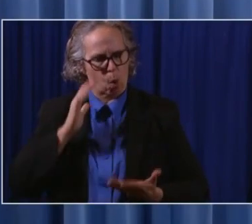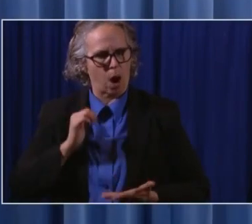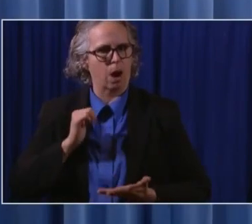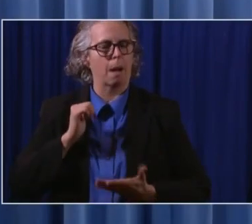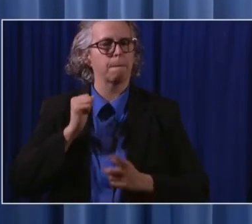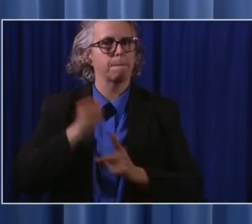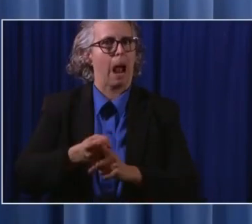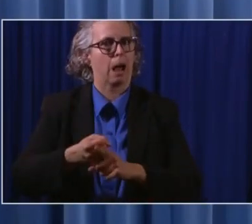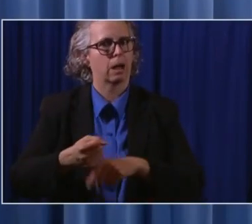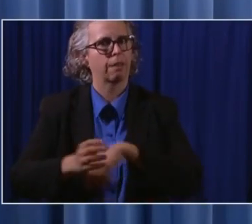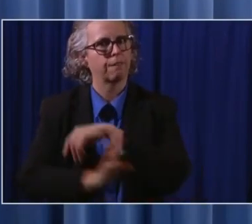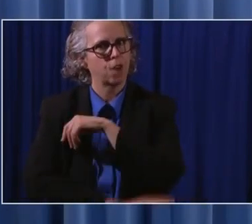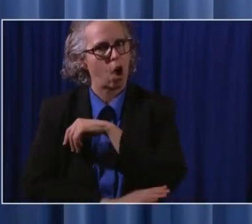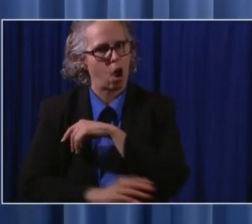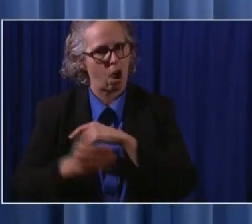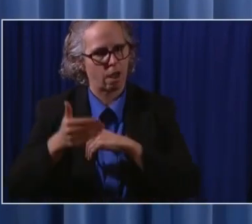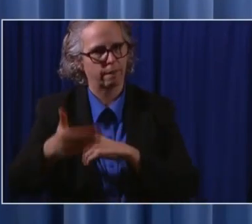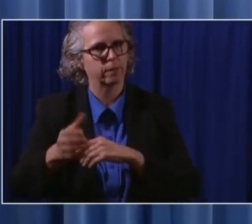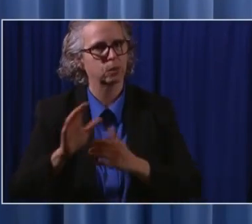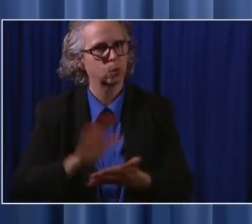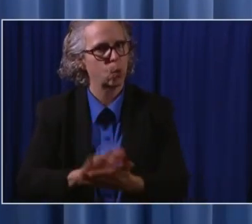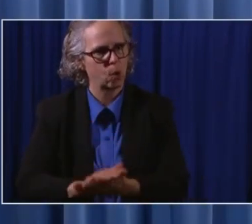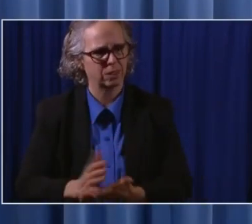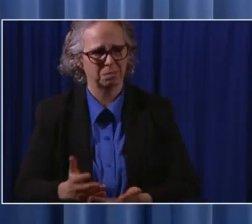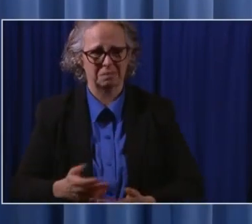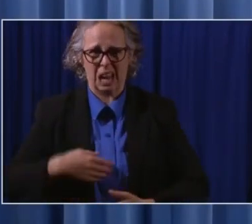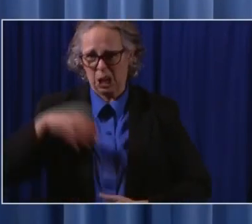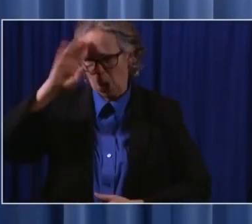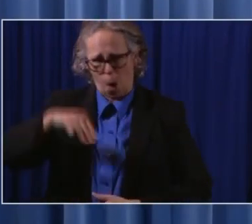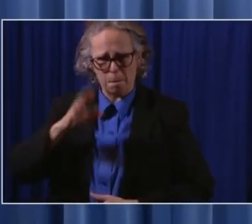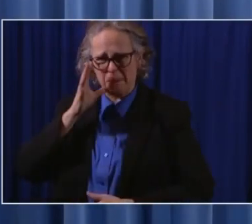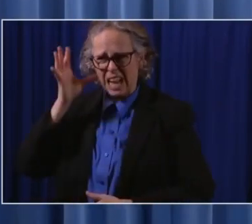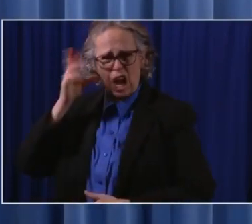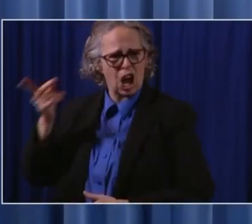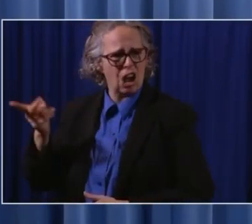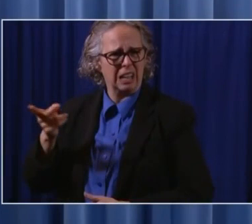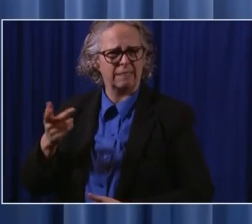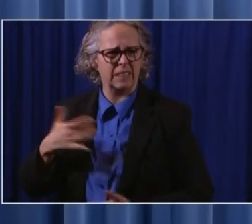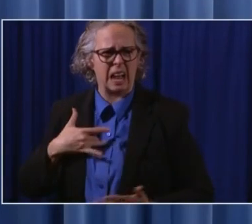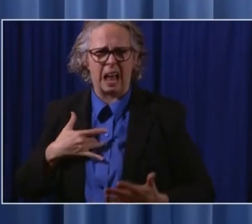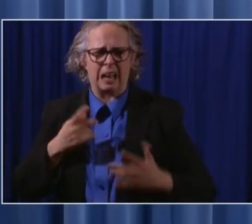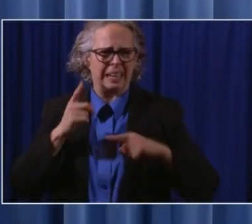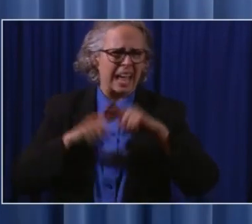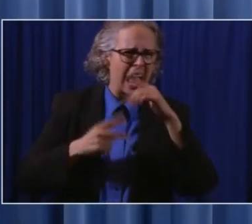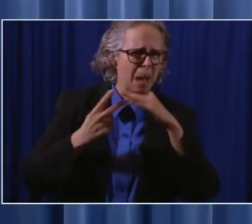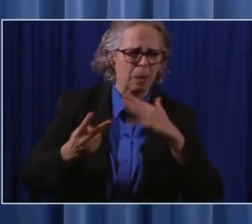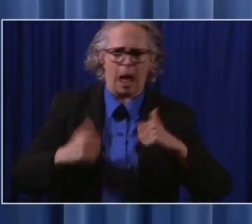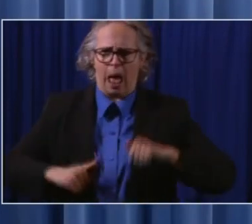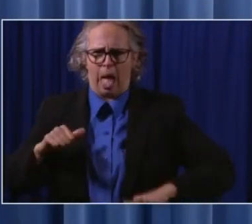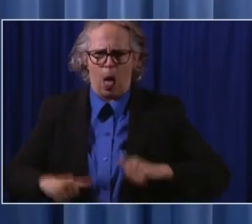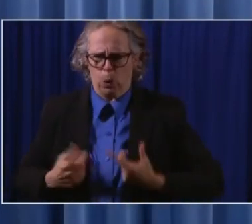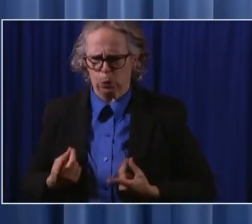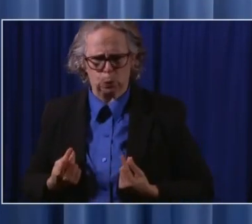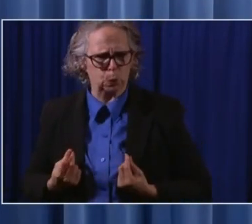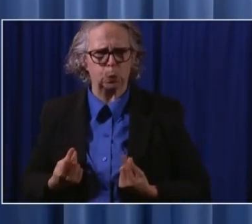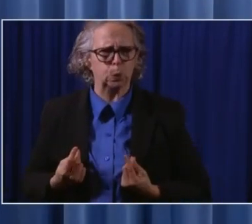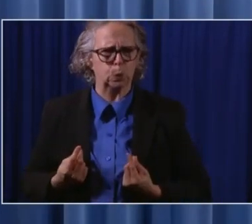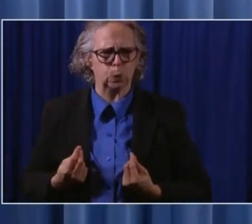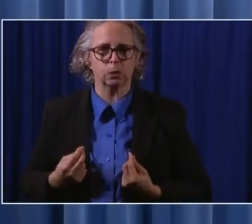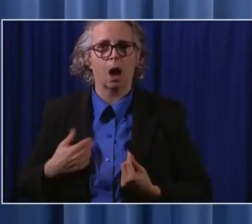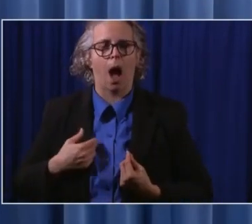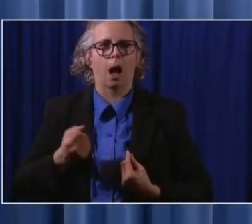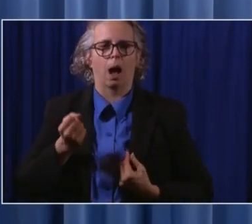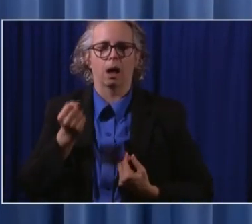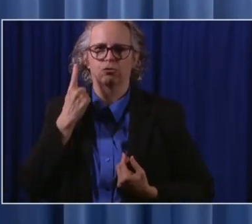parents want to have some certainty, and so schools are starting, understandably, to make these decisions now. But it's possible that